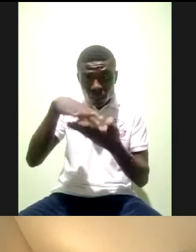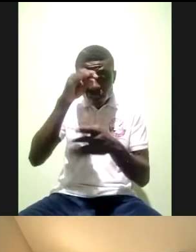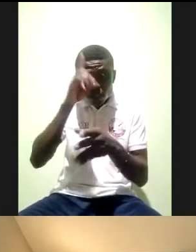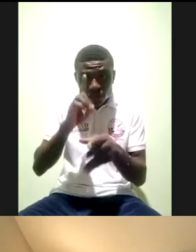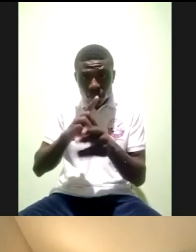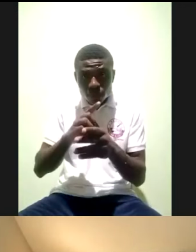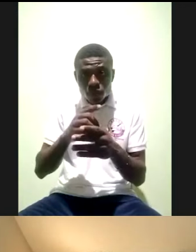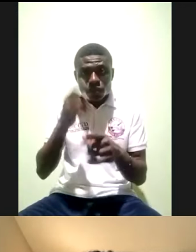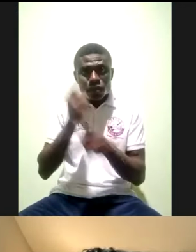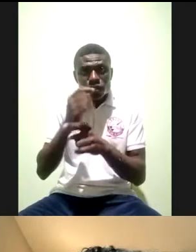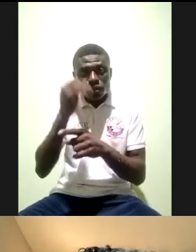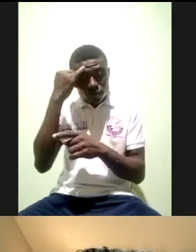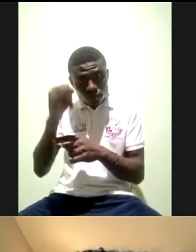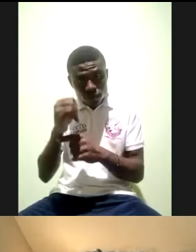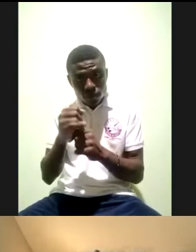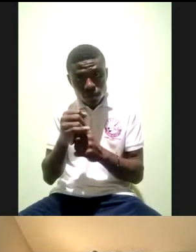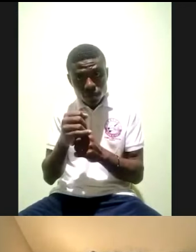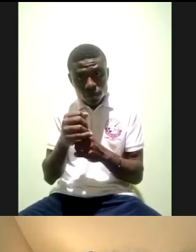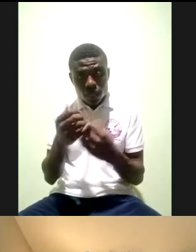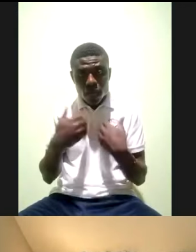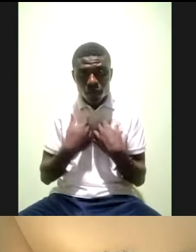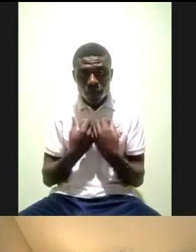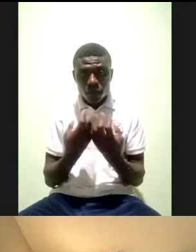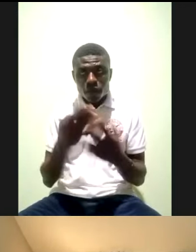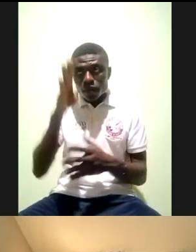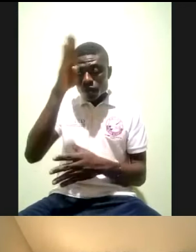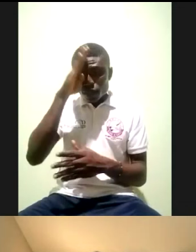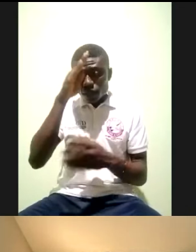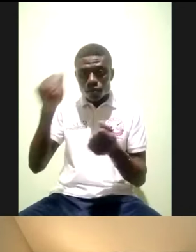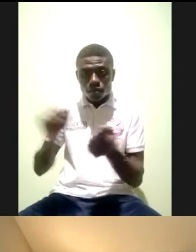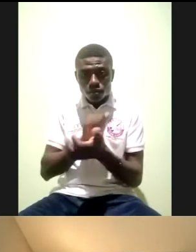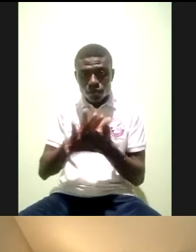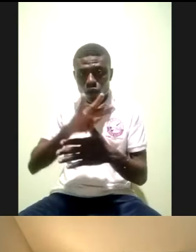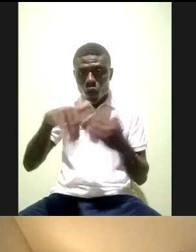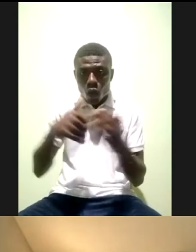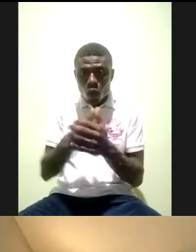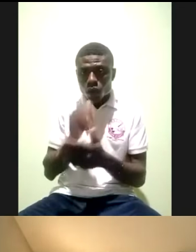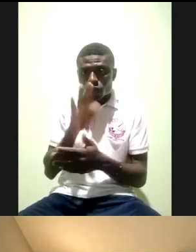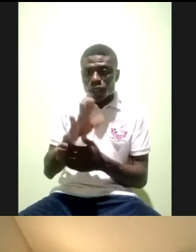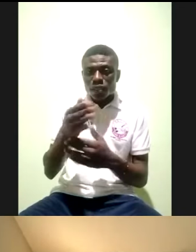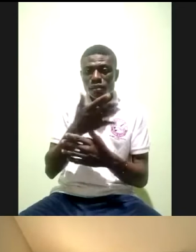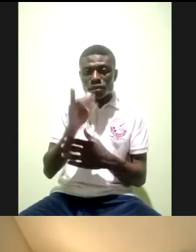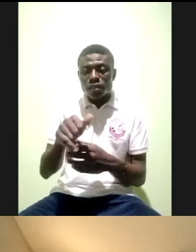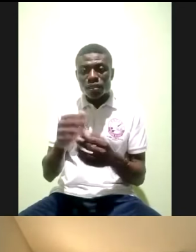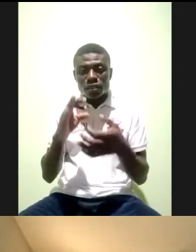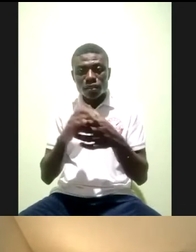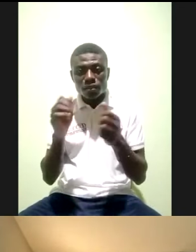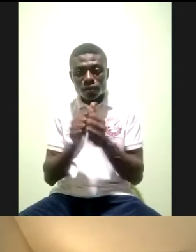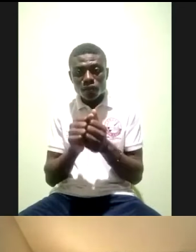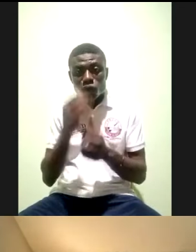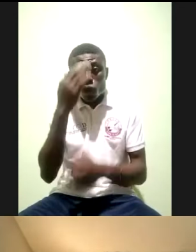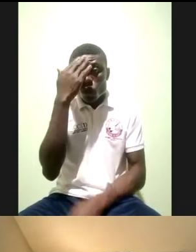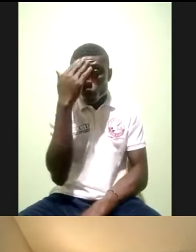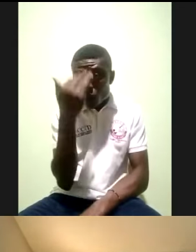emerging, the terms minimal brain damage and the clumsy child syndrome were associated with this kind of, because